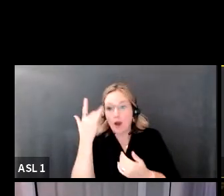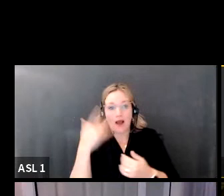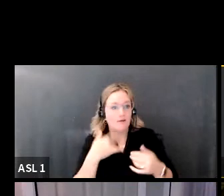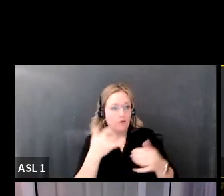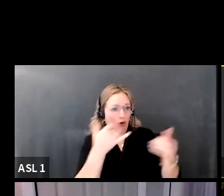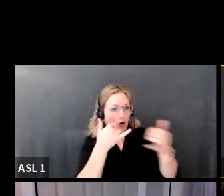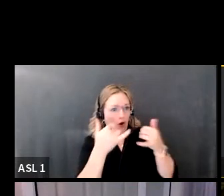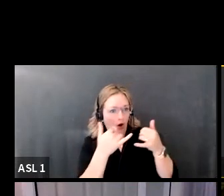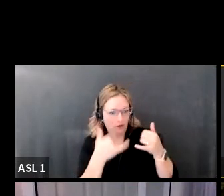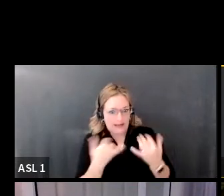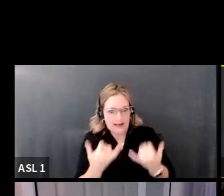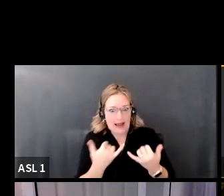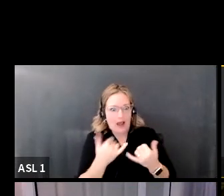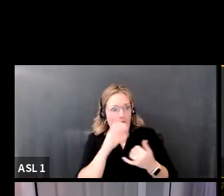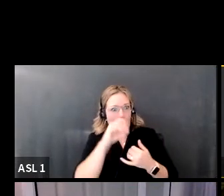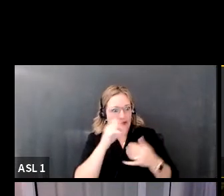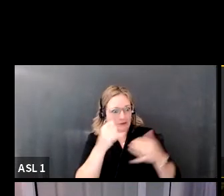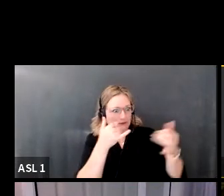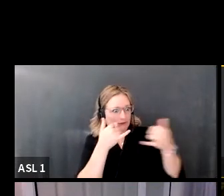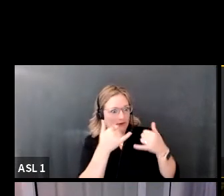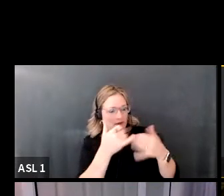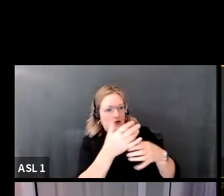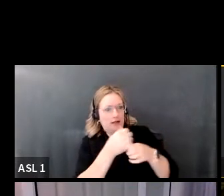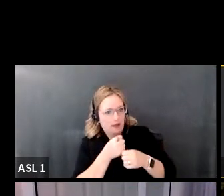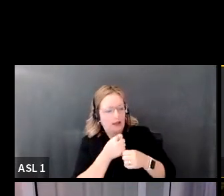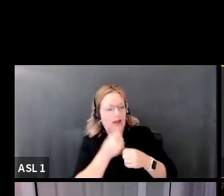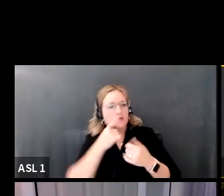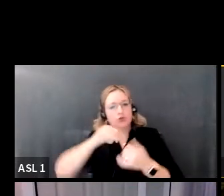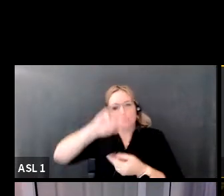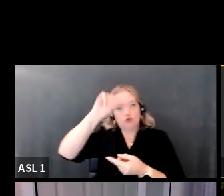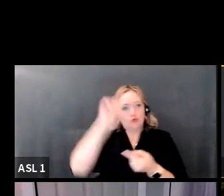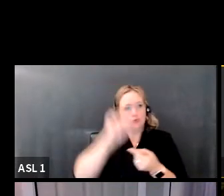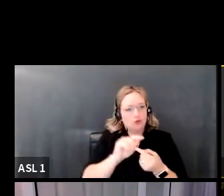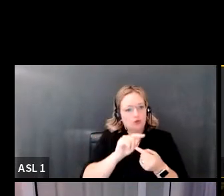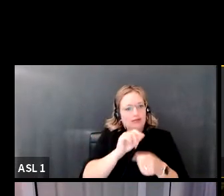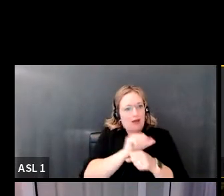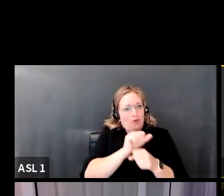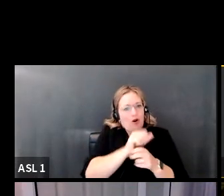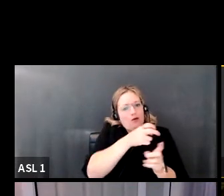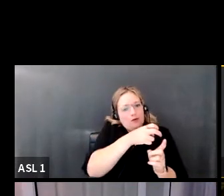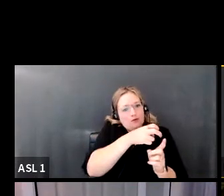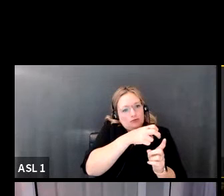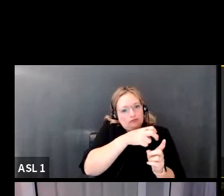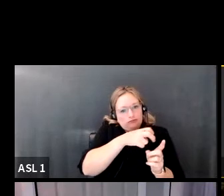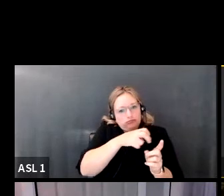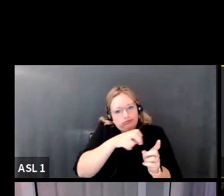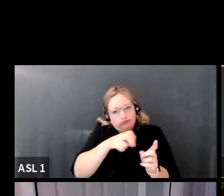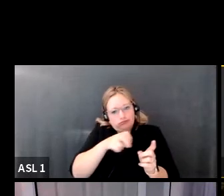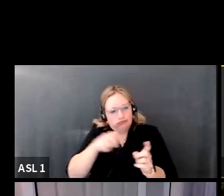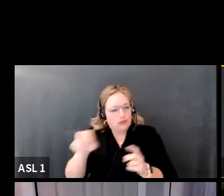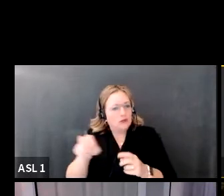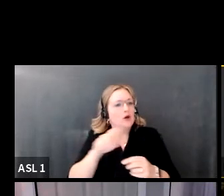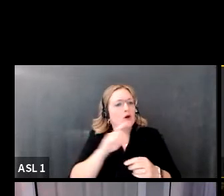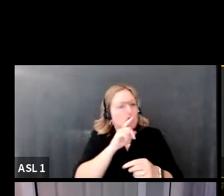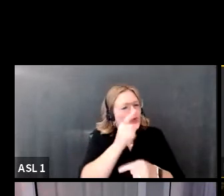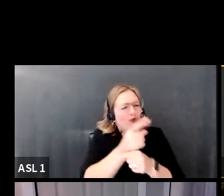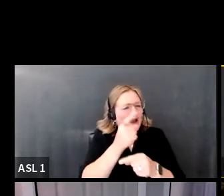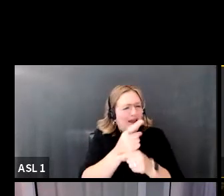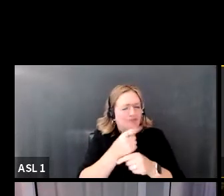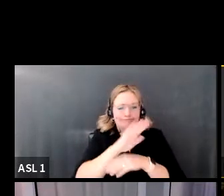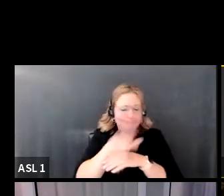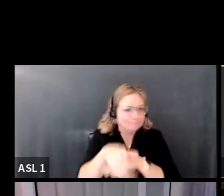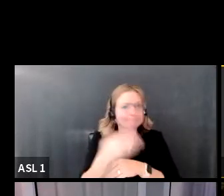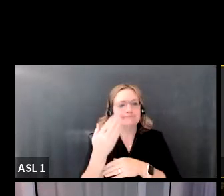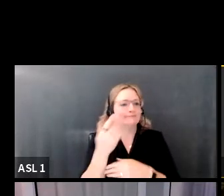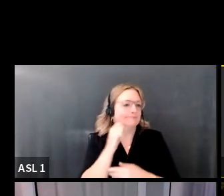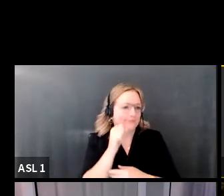ops now to start to reduce that workload over time this sort of thing doesn't happen instantly i mean the